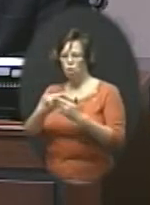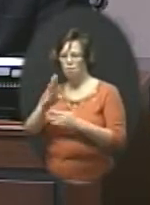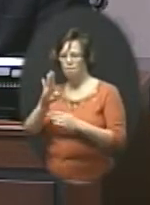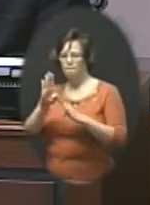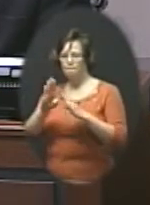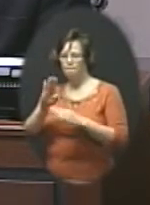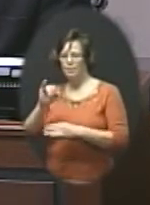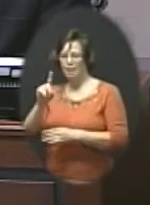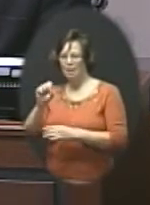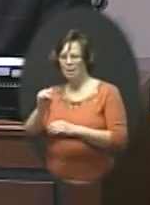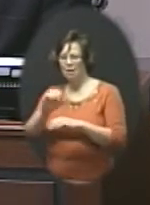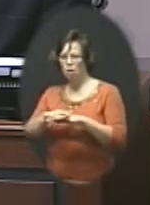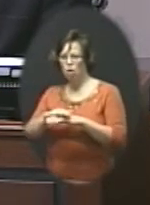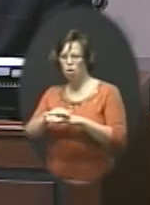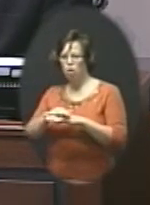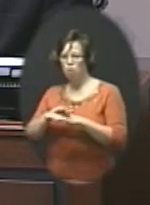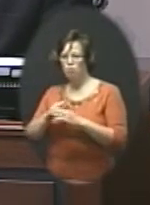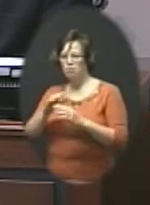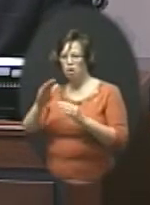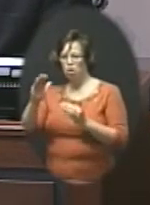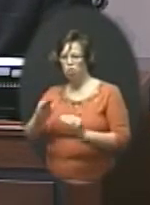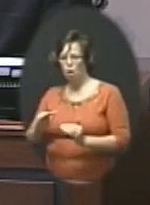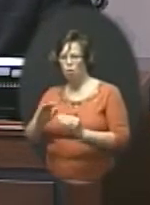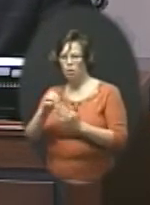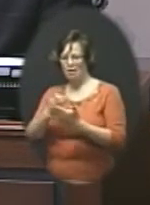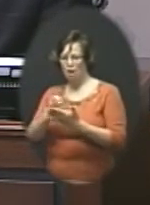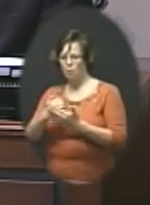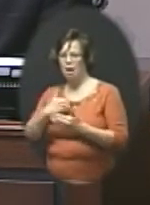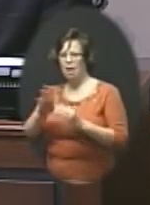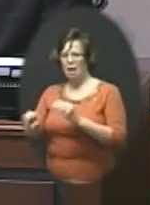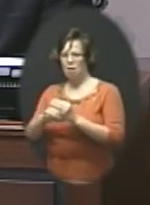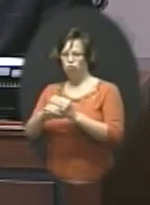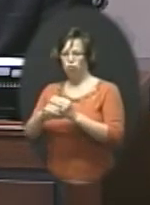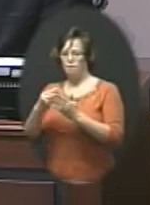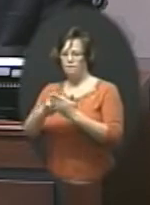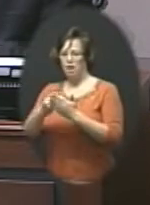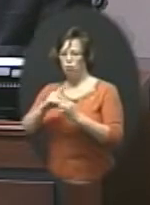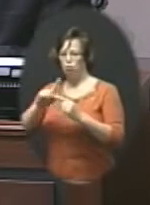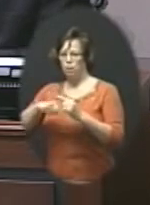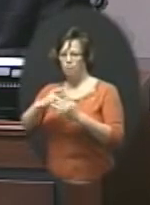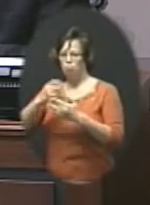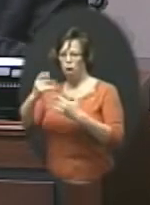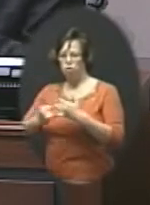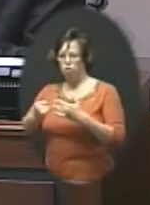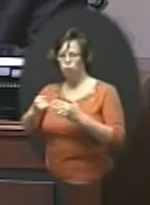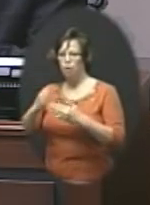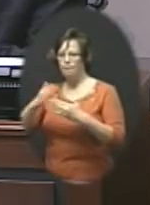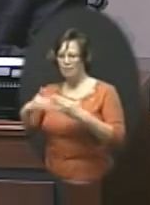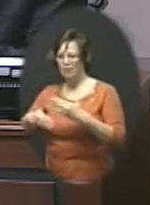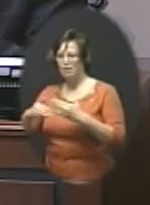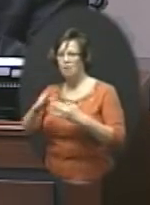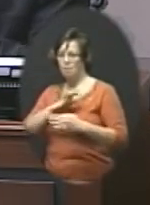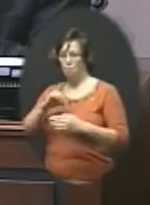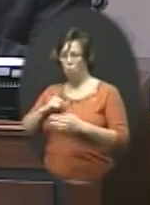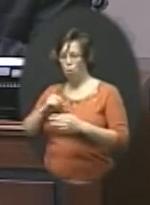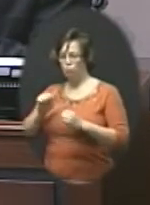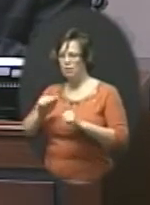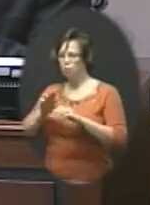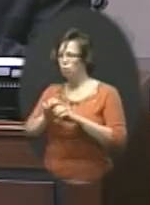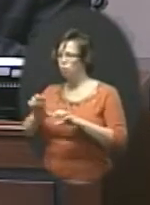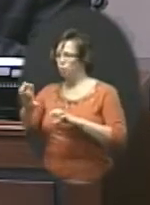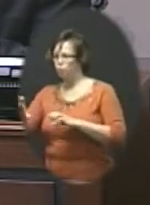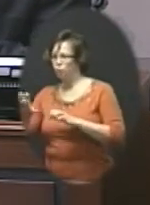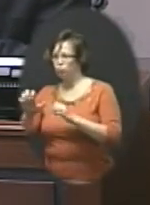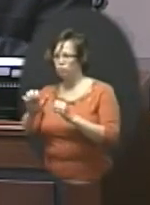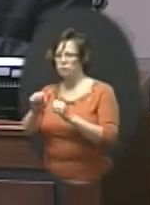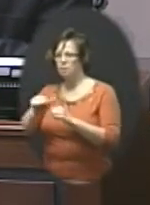the way in kind of a down economy, we had additional funds after the projects were completed. Board in their purview was able to reallocate to some classroom with